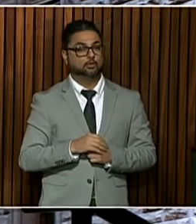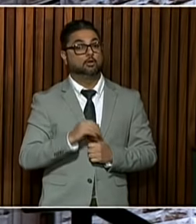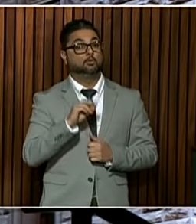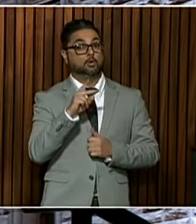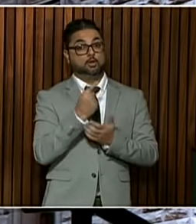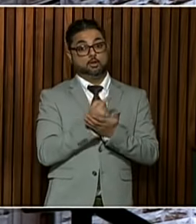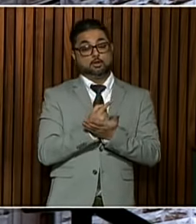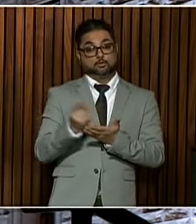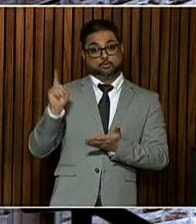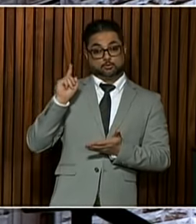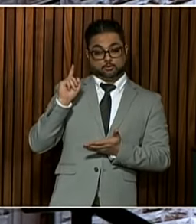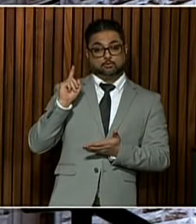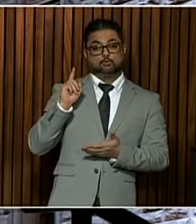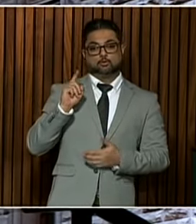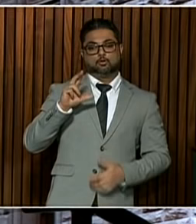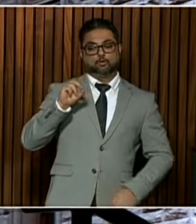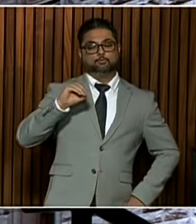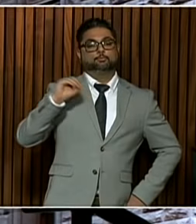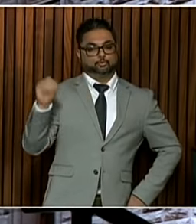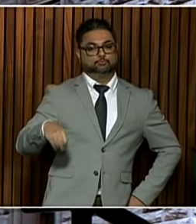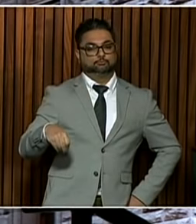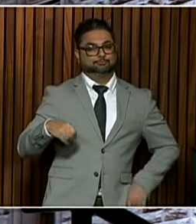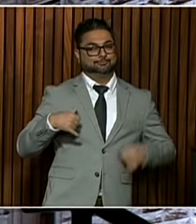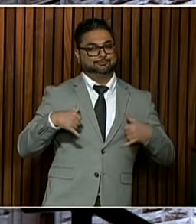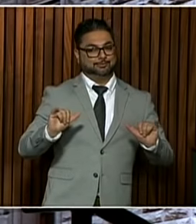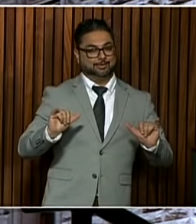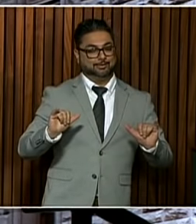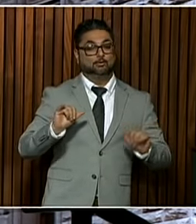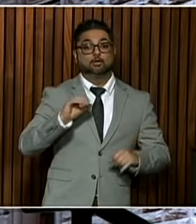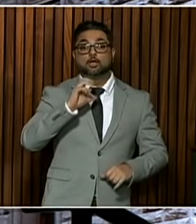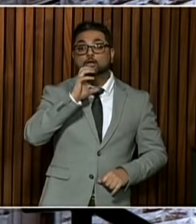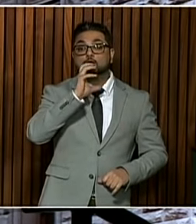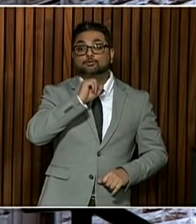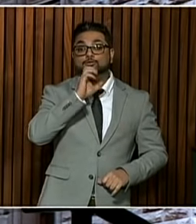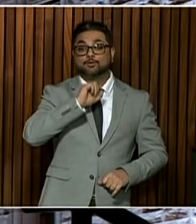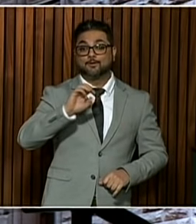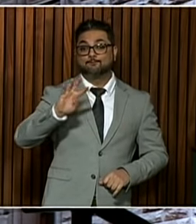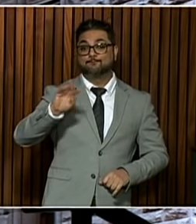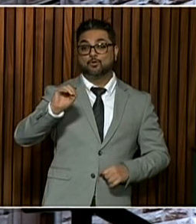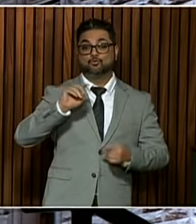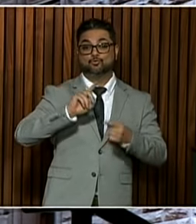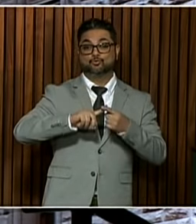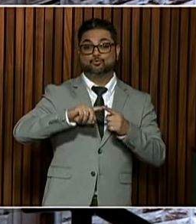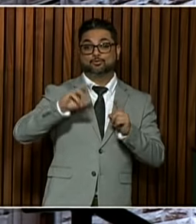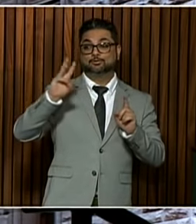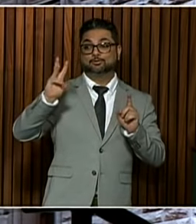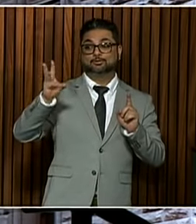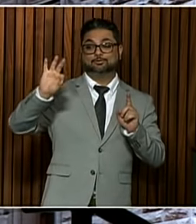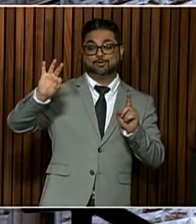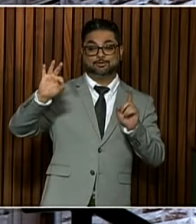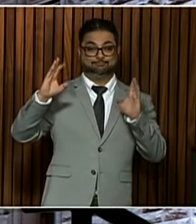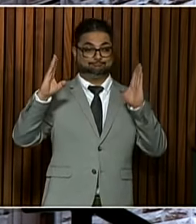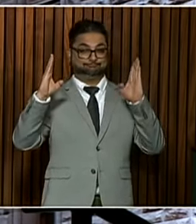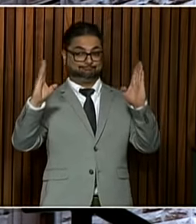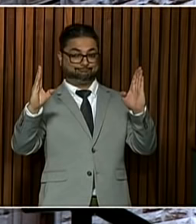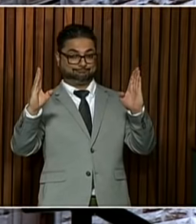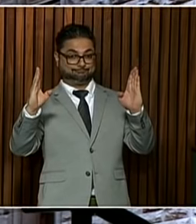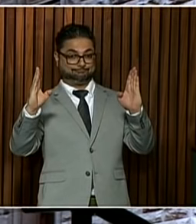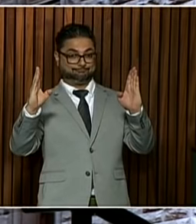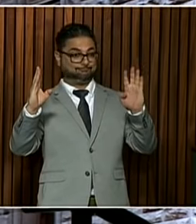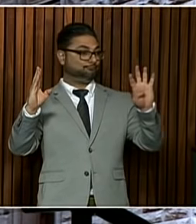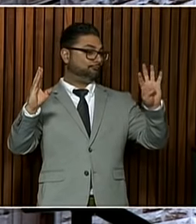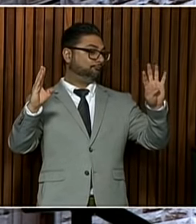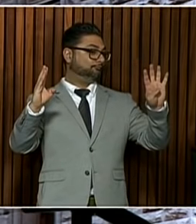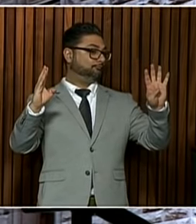It's interesting, most of the ones are in the ages between 40 and 69, but by demographics, we have about 30% that